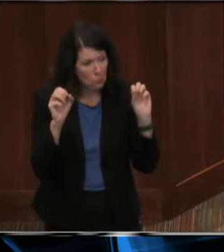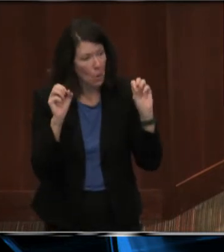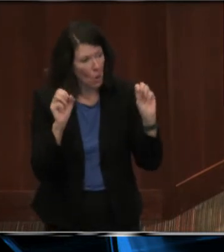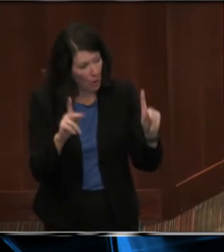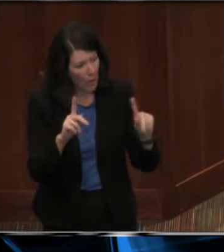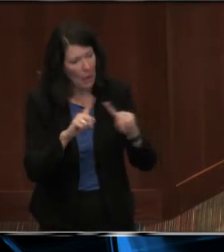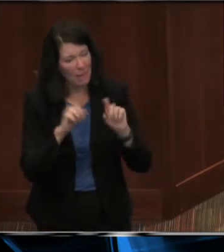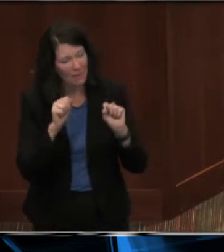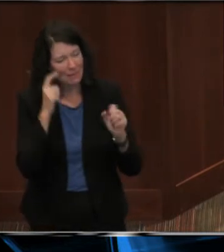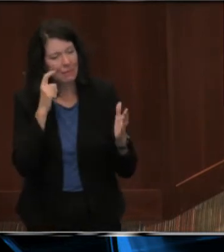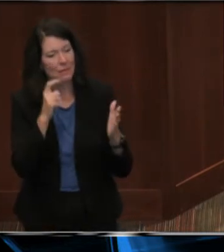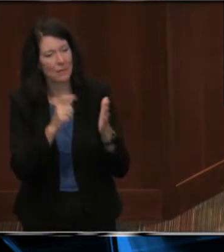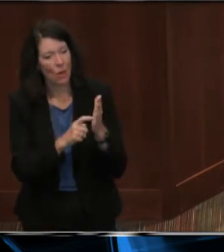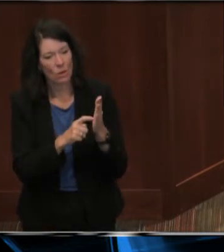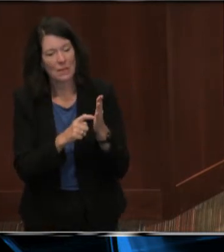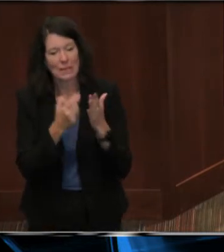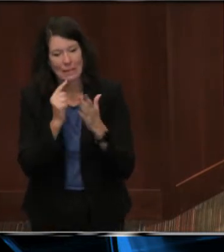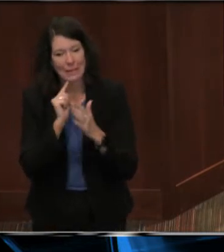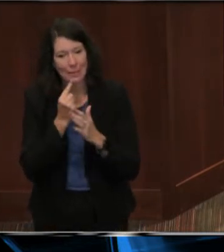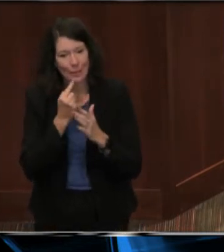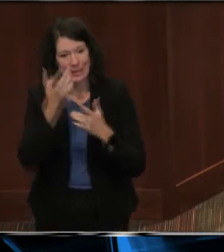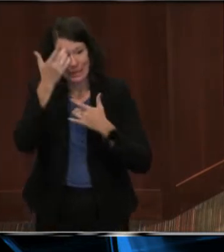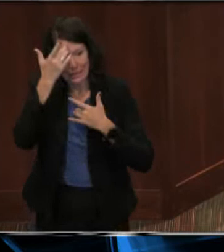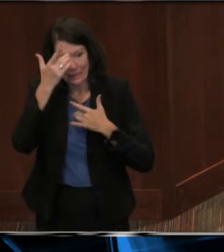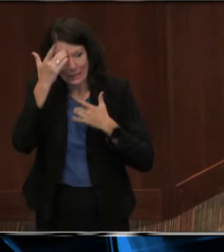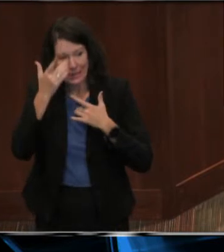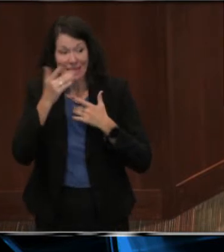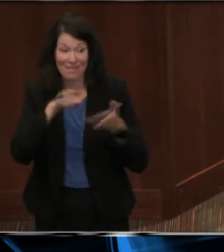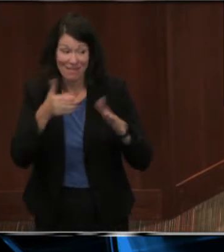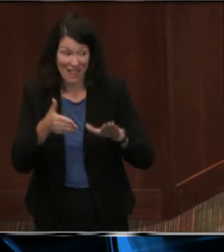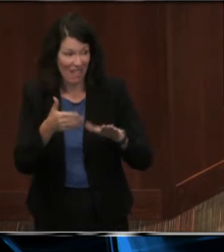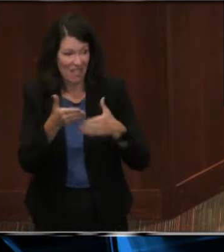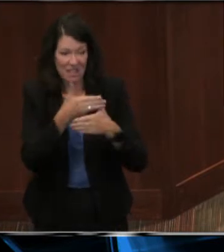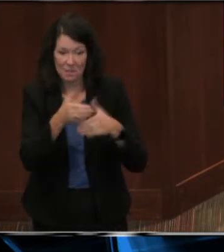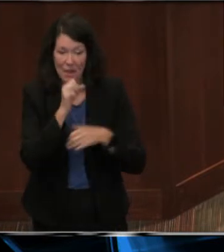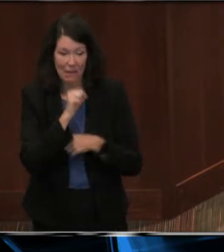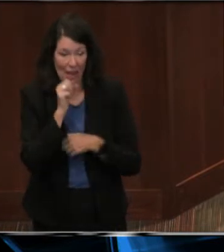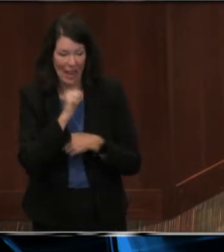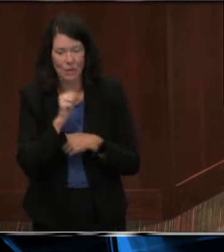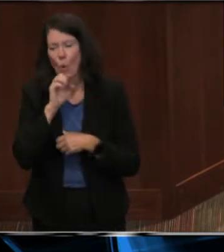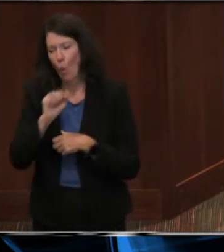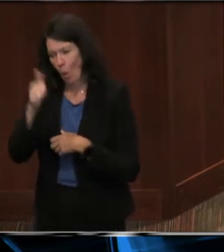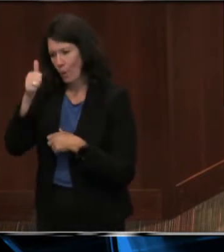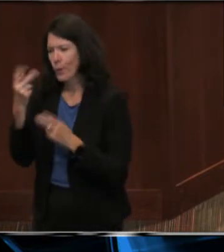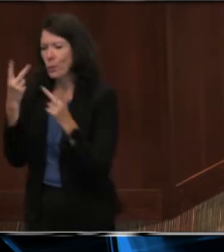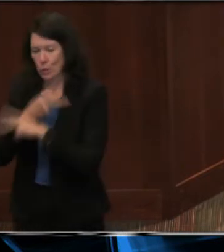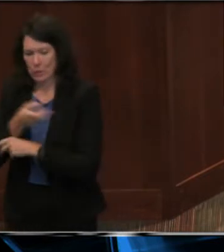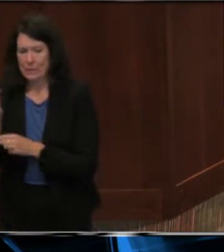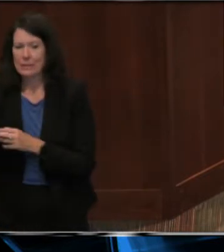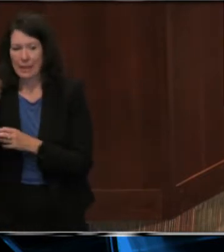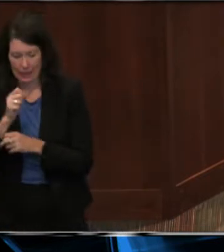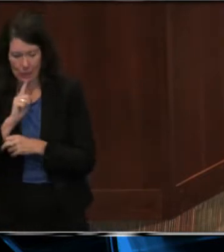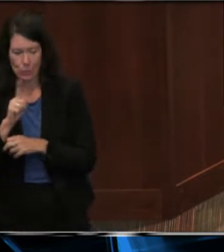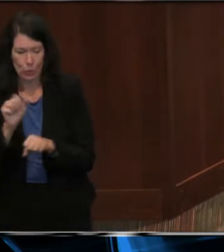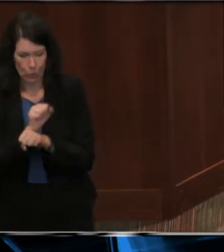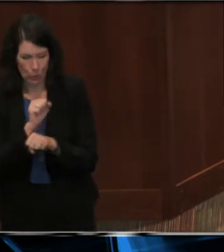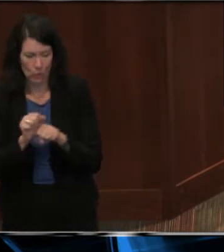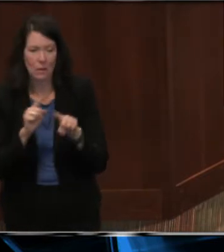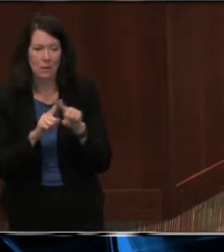although you can see serious illness and death across all ages, and it truly is those who are older or with significant health problems that